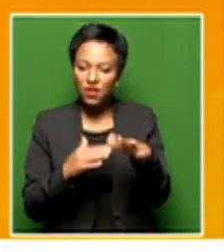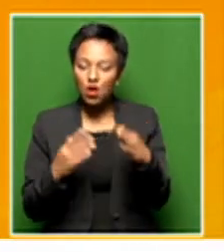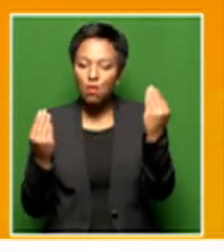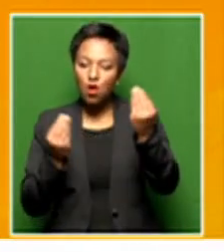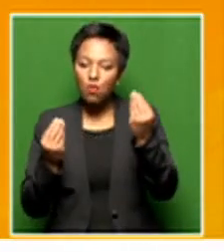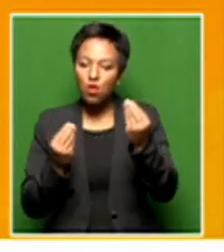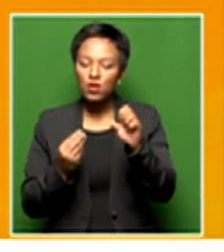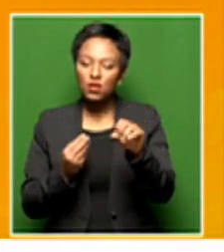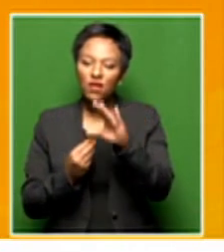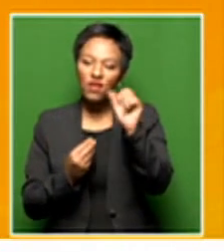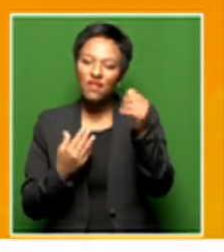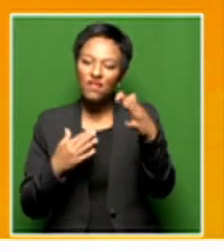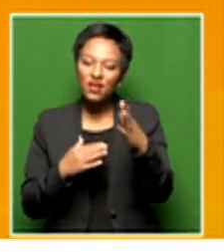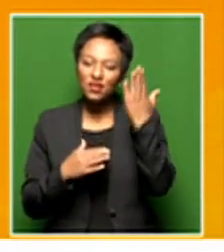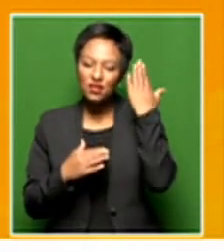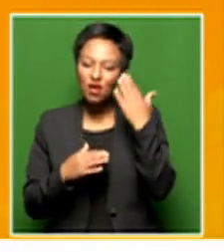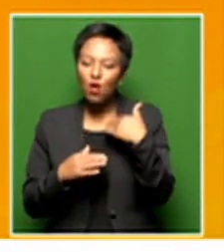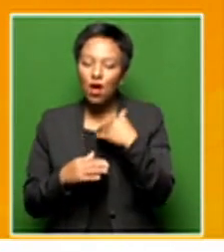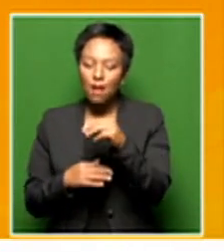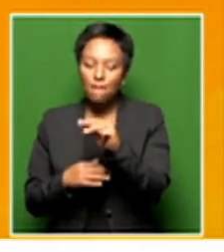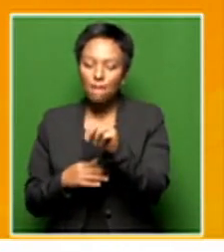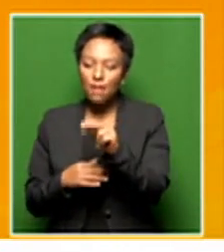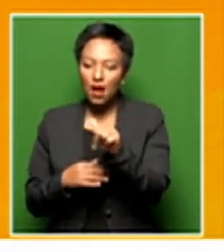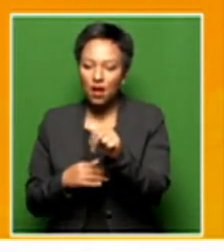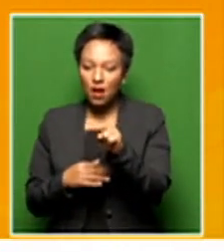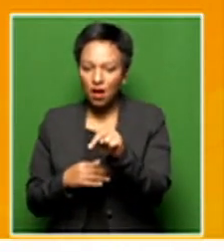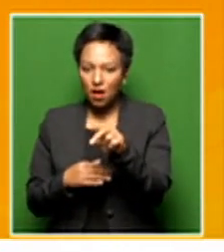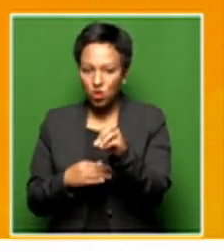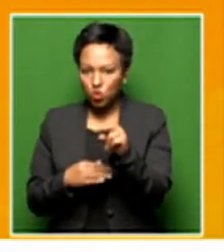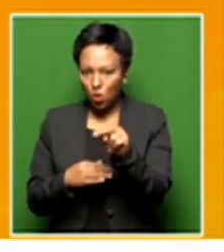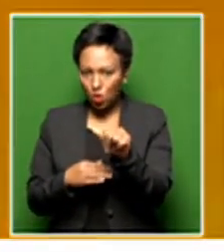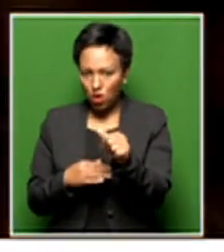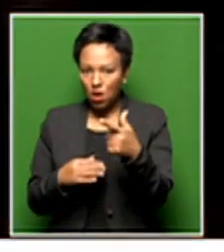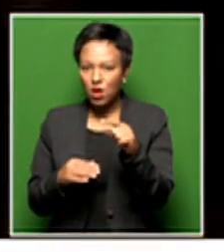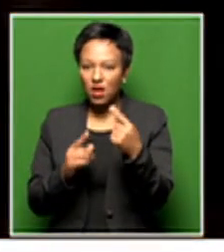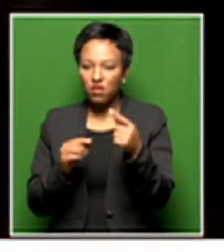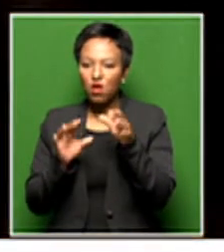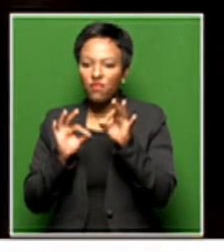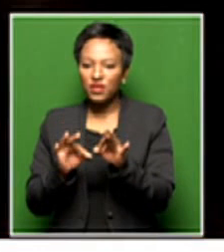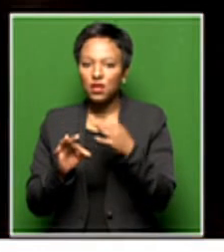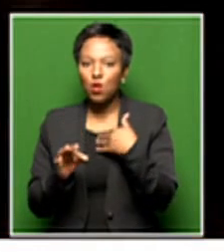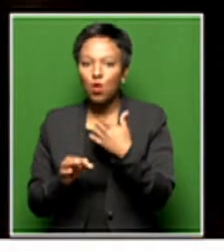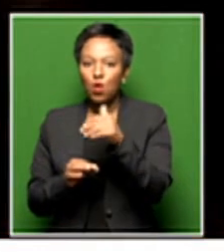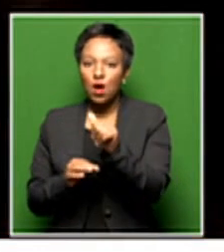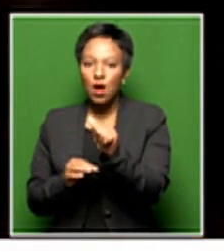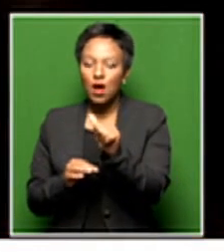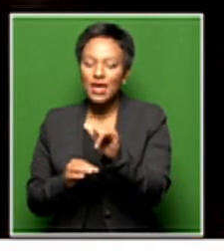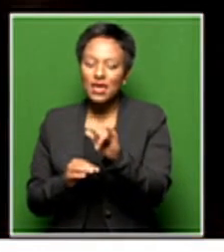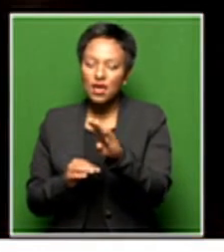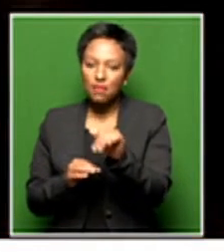Africa through her song Maradona from her album This Is Me. Her first official single, Ibadi, had an